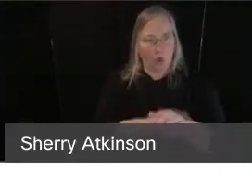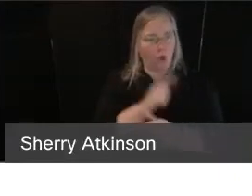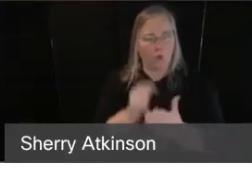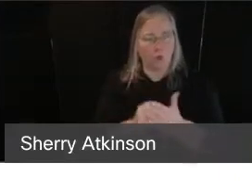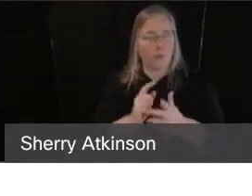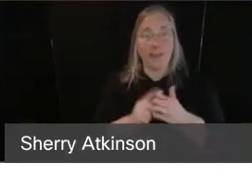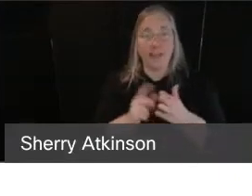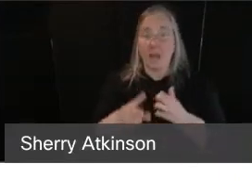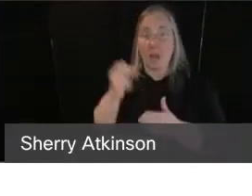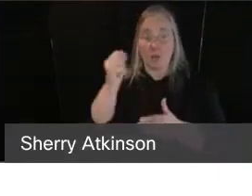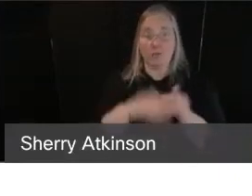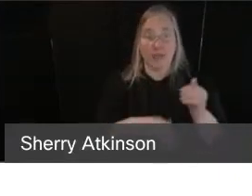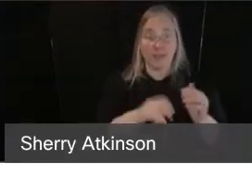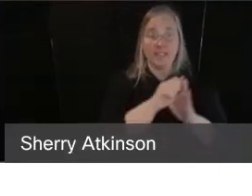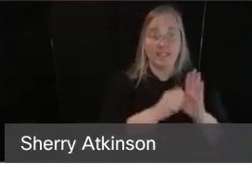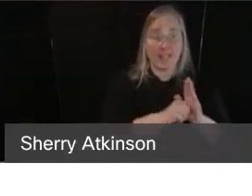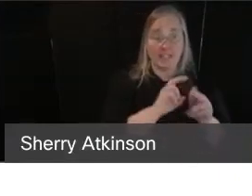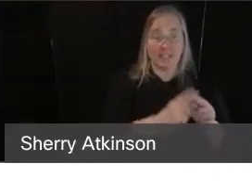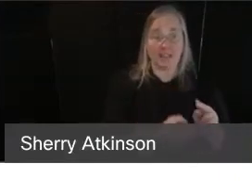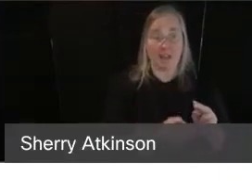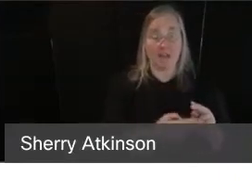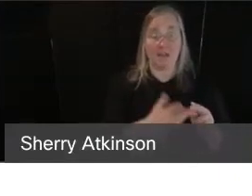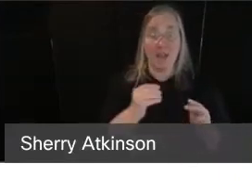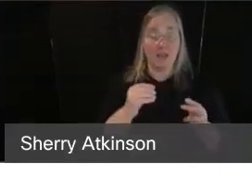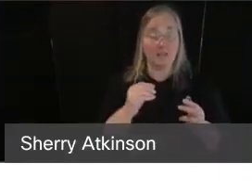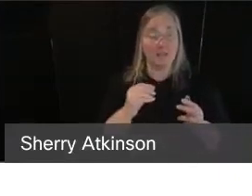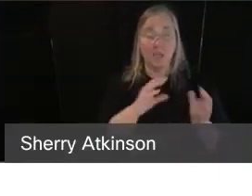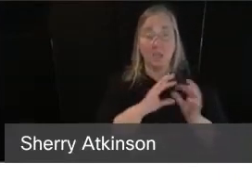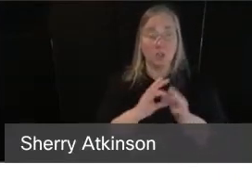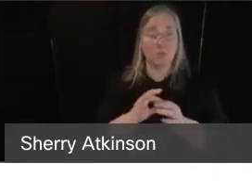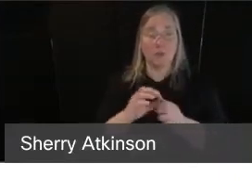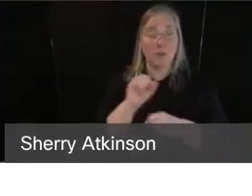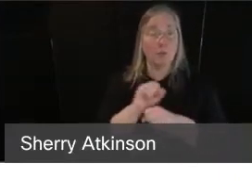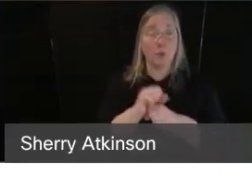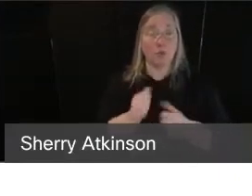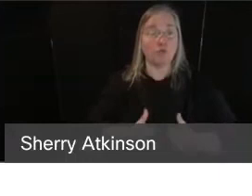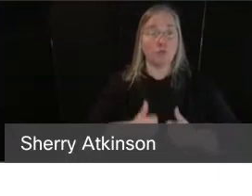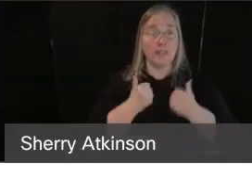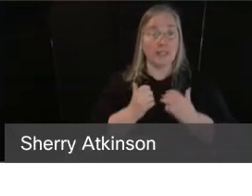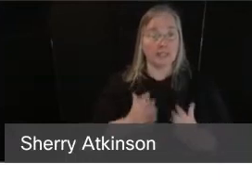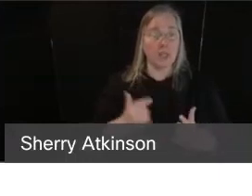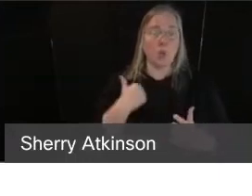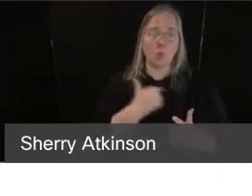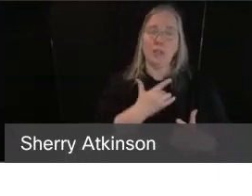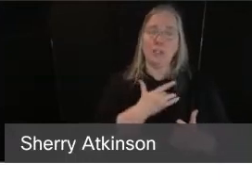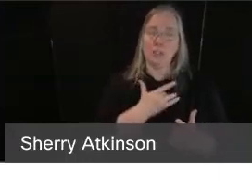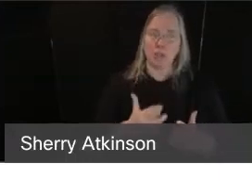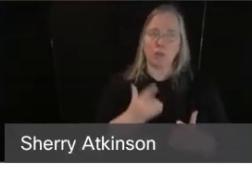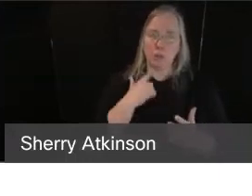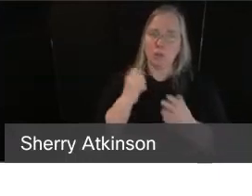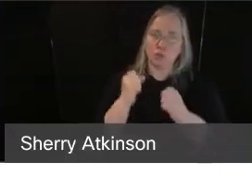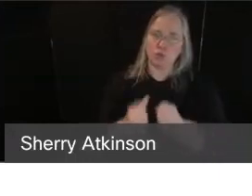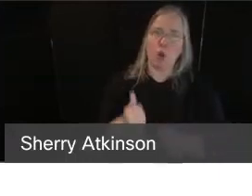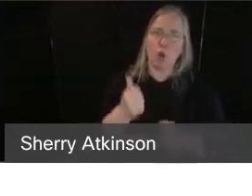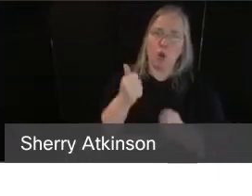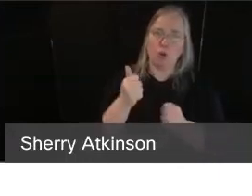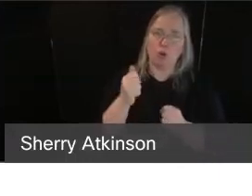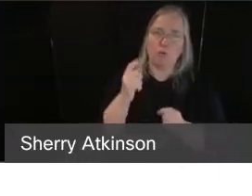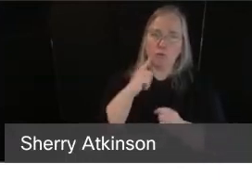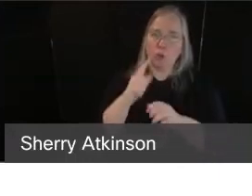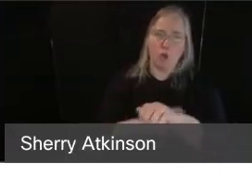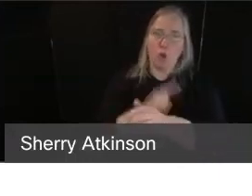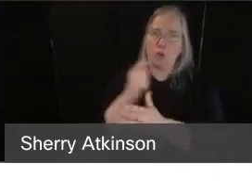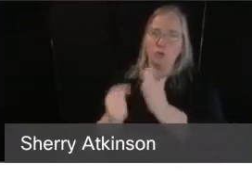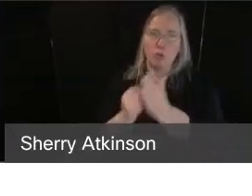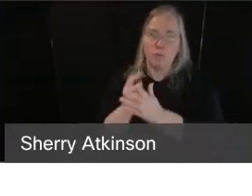decline. And in terms of employed residents, again, we're generally stronger in the long term, but the percentage of people